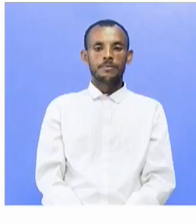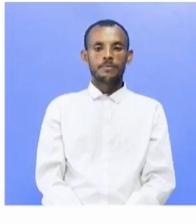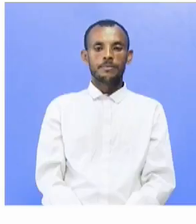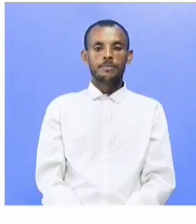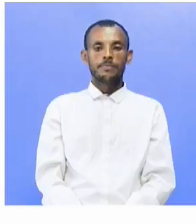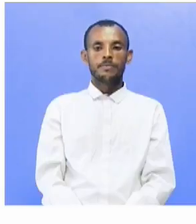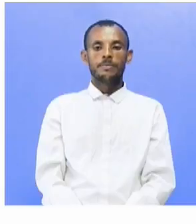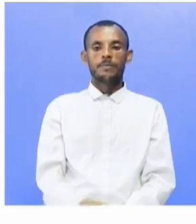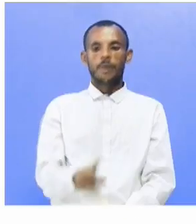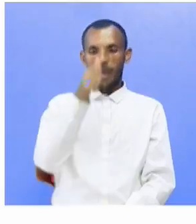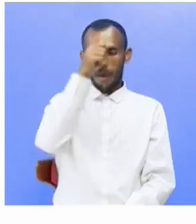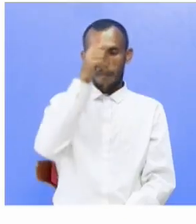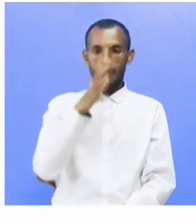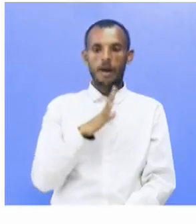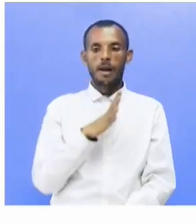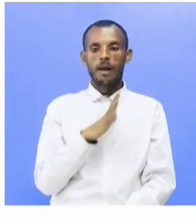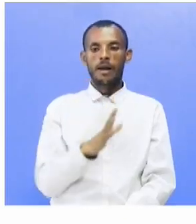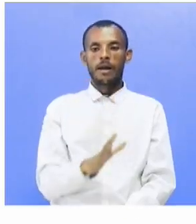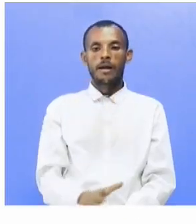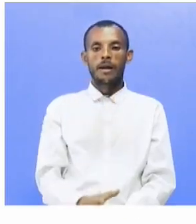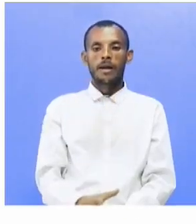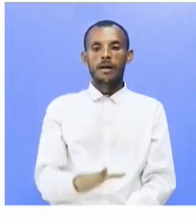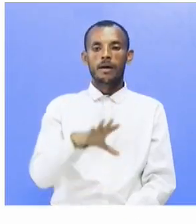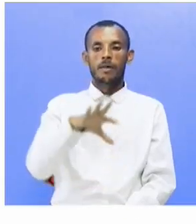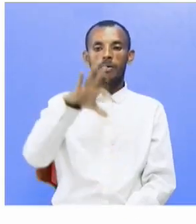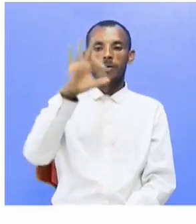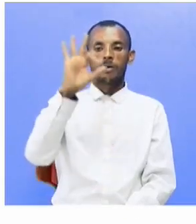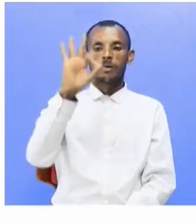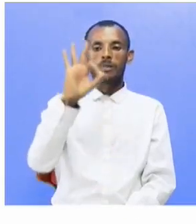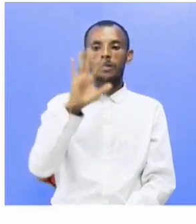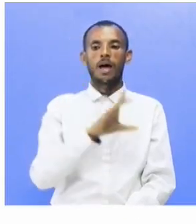A man got a loss.